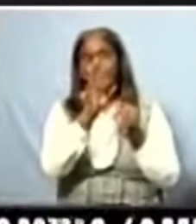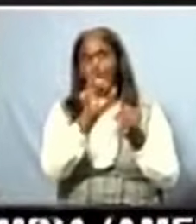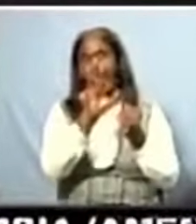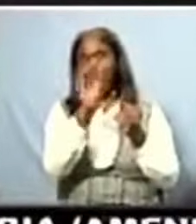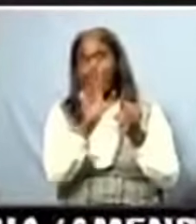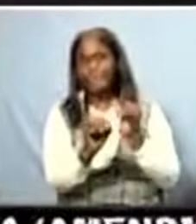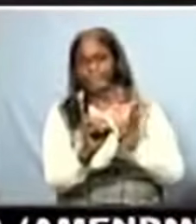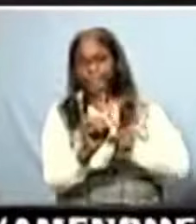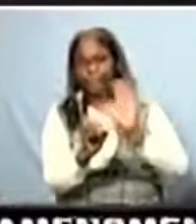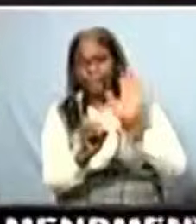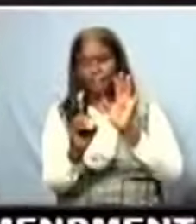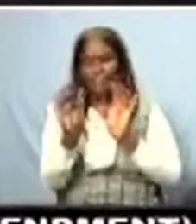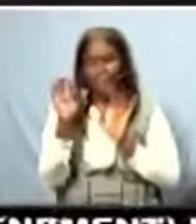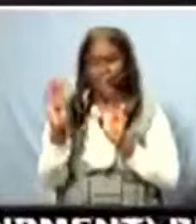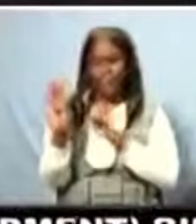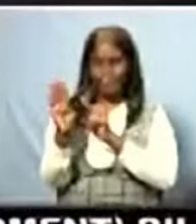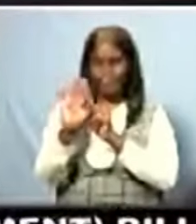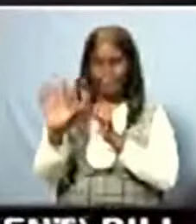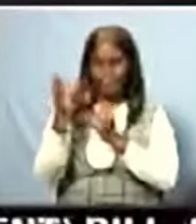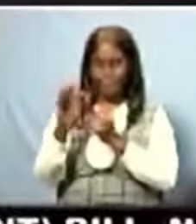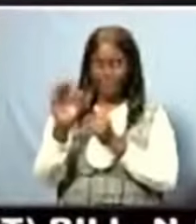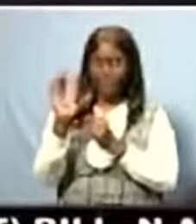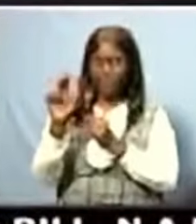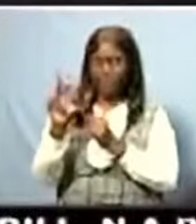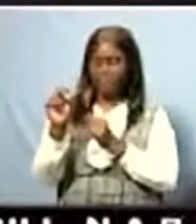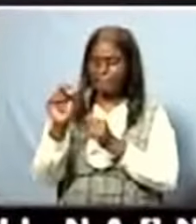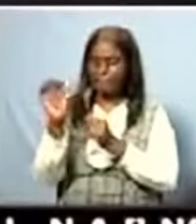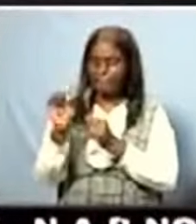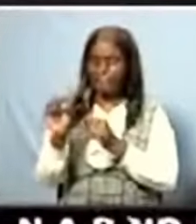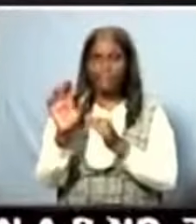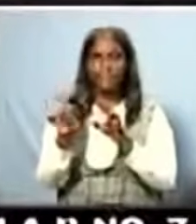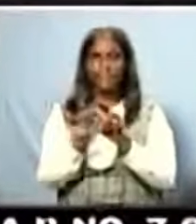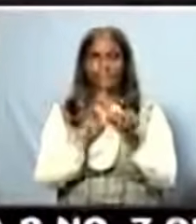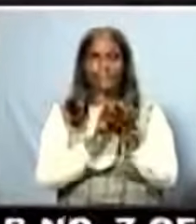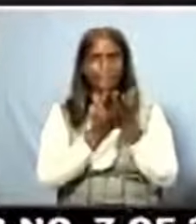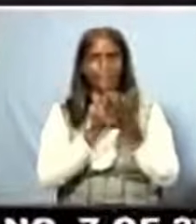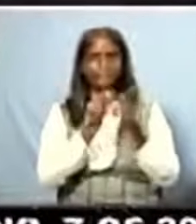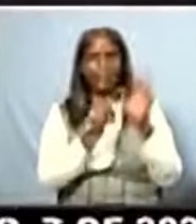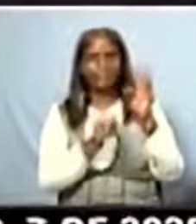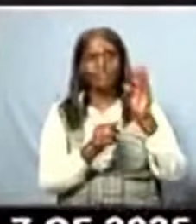60%, part B, your share is 30%. Then they will submit maybe